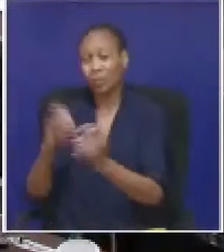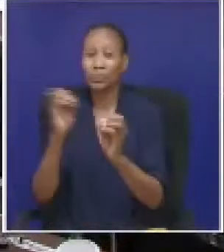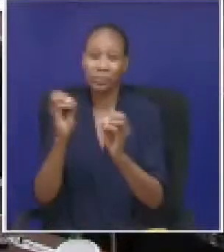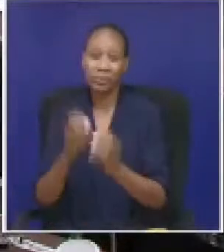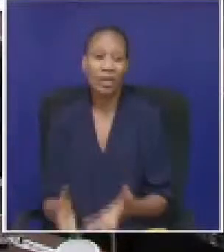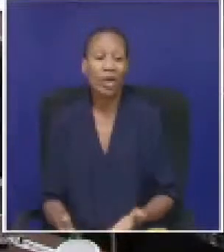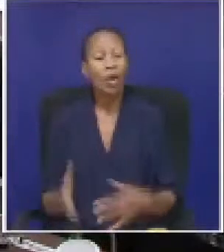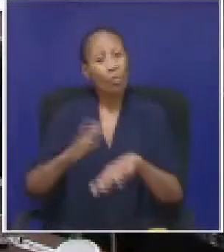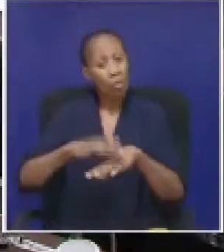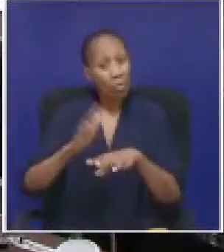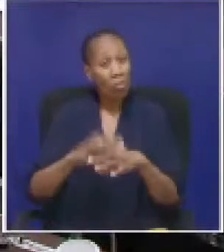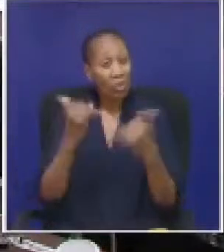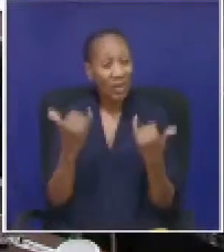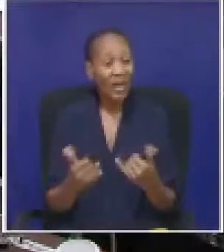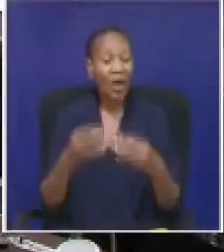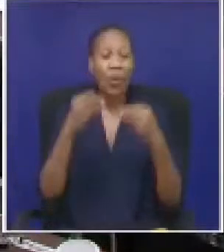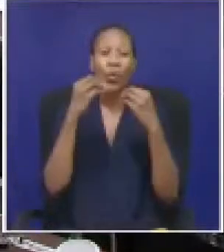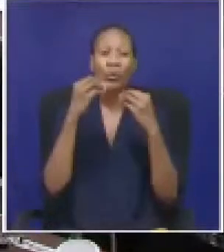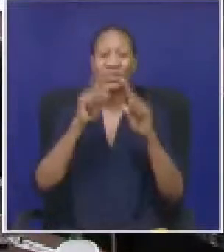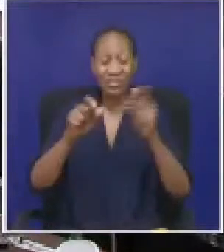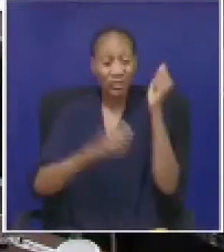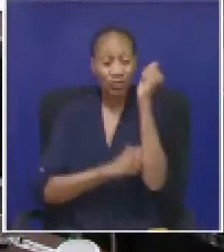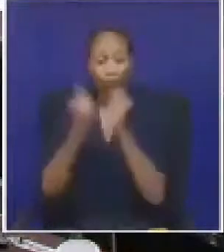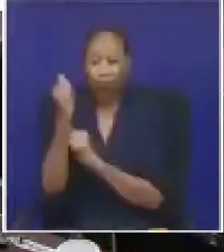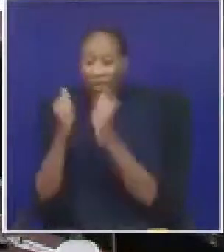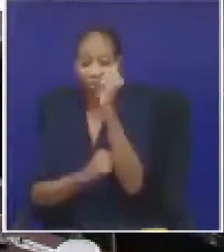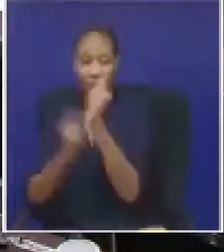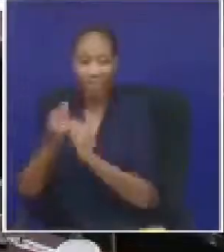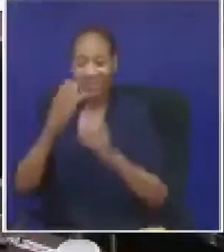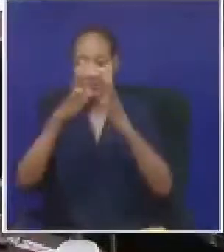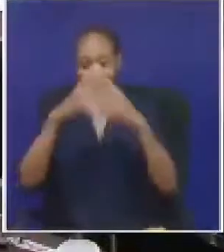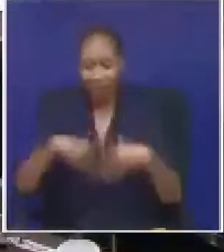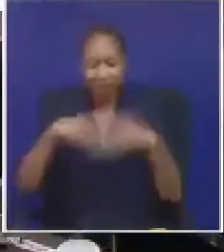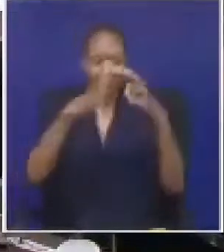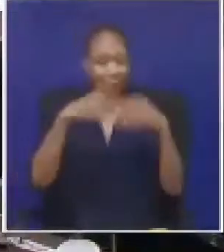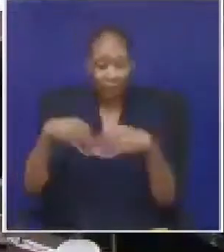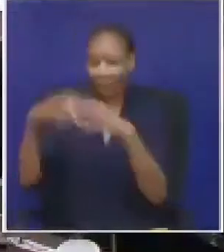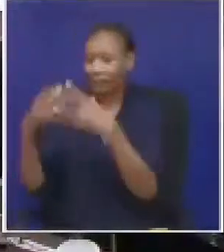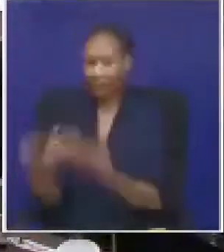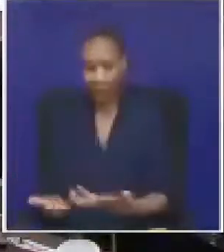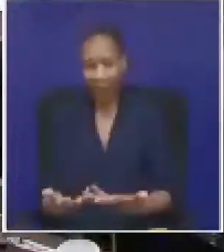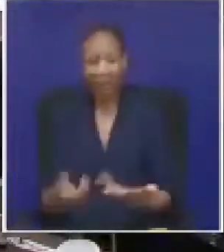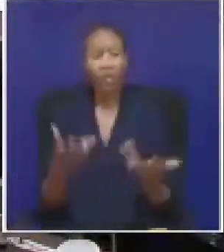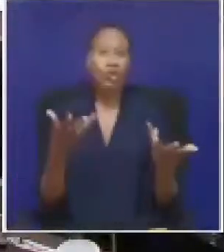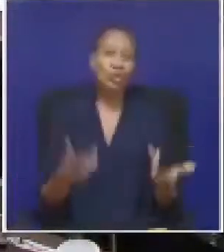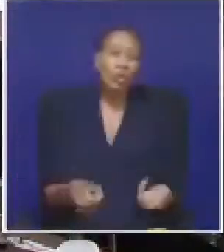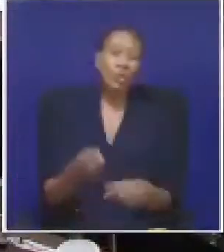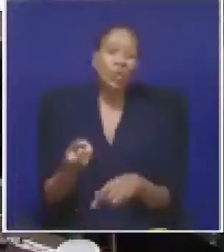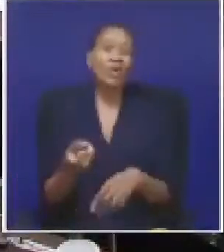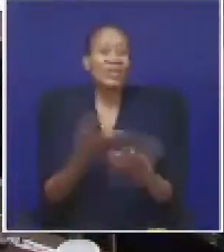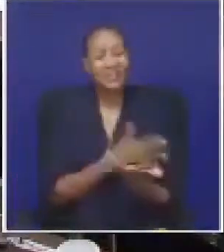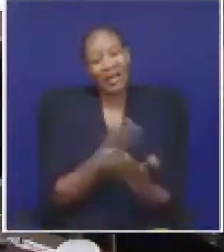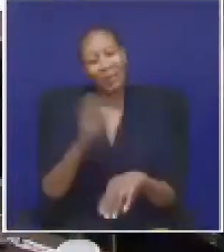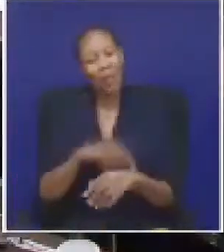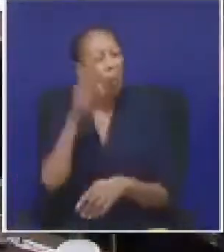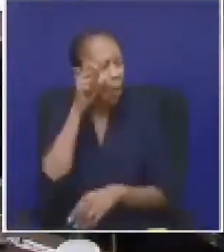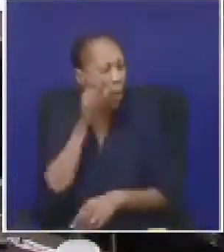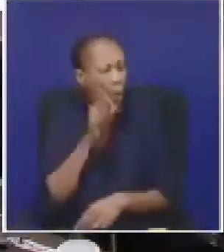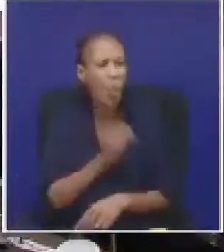in the deterioration of these institutions, which carrying aging leadership of over 55 years